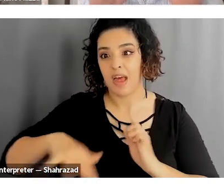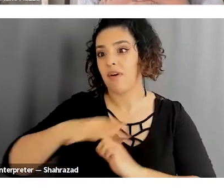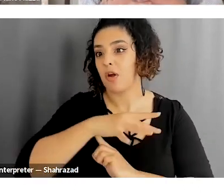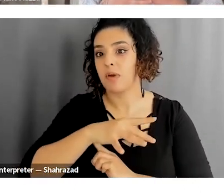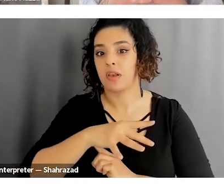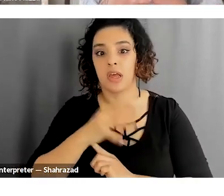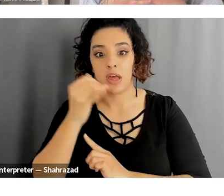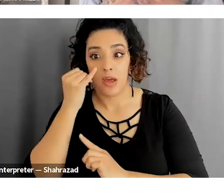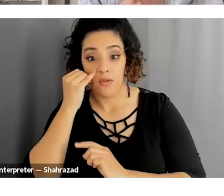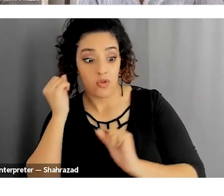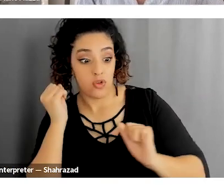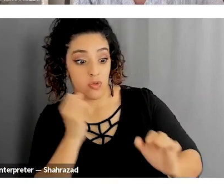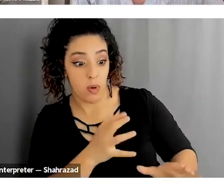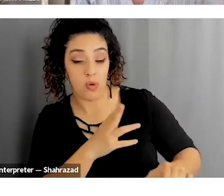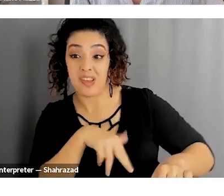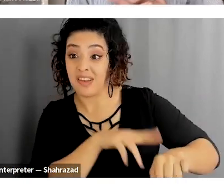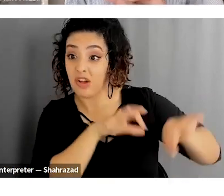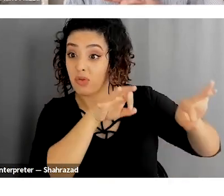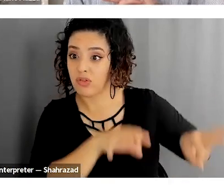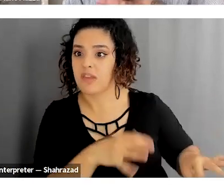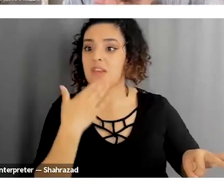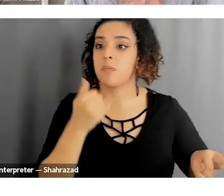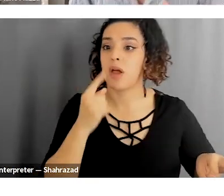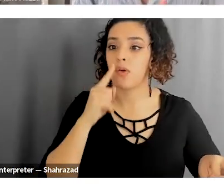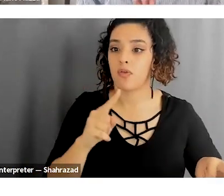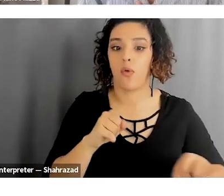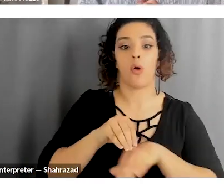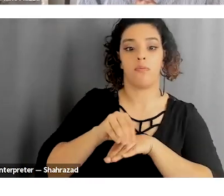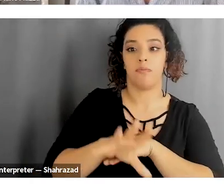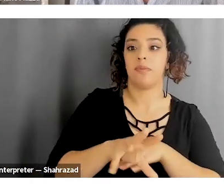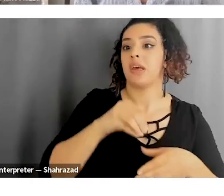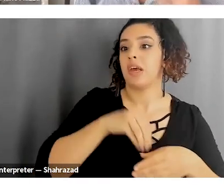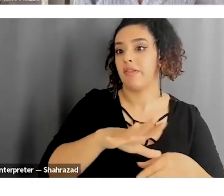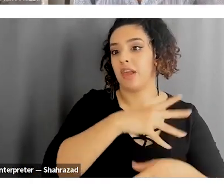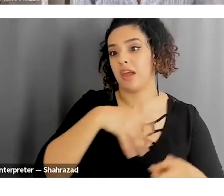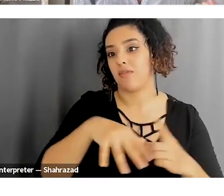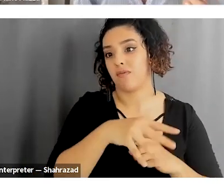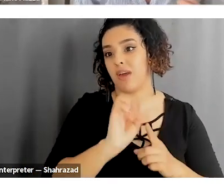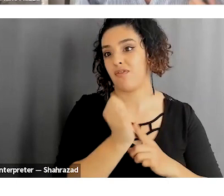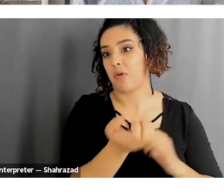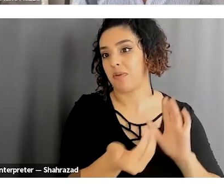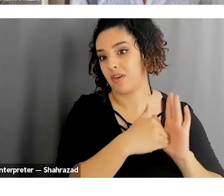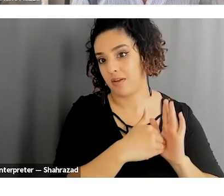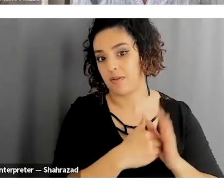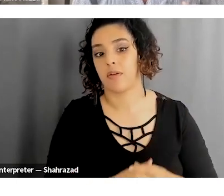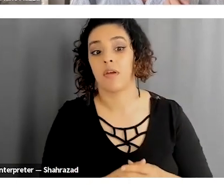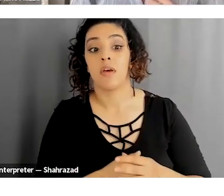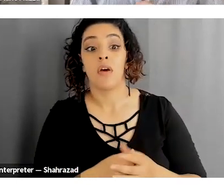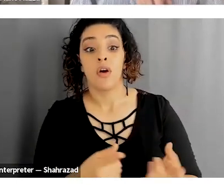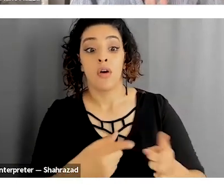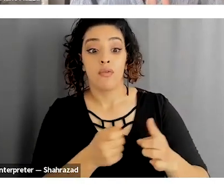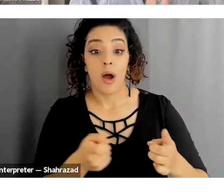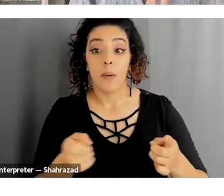it's totally fine for it to go back into the environment. Natural dyes derived from plants, food waste byproducts, and animal-based